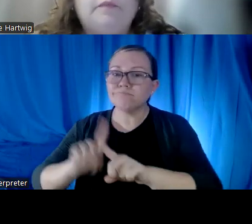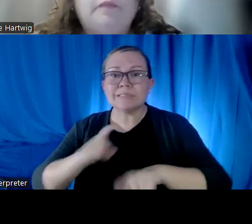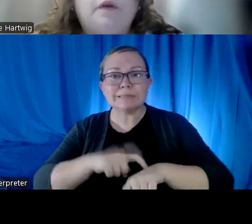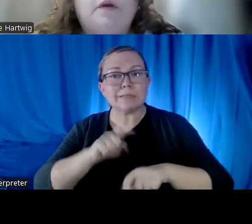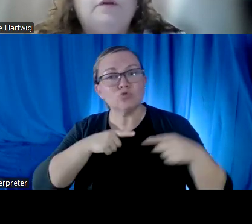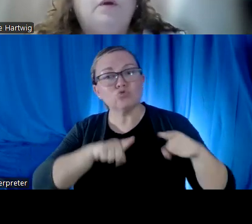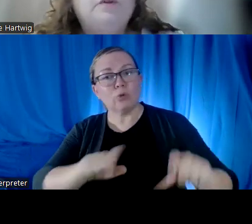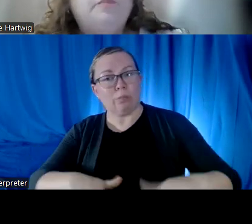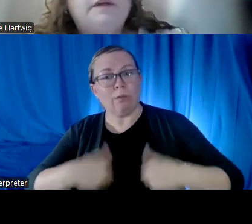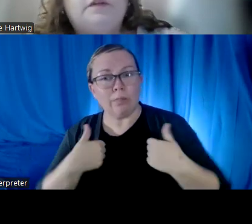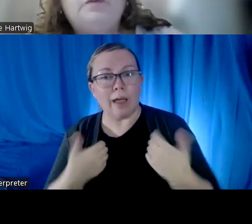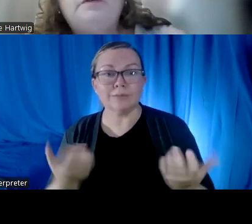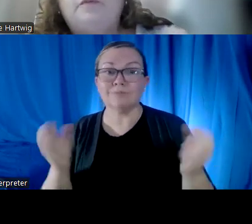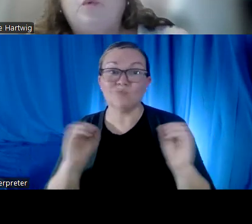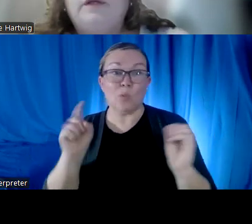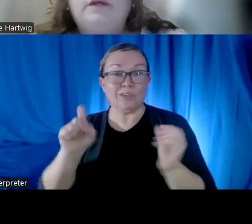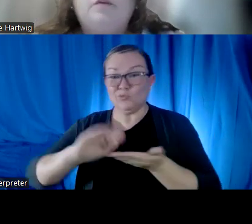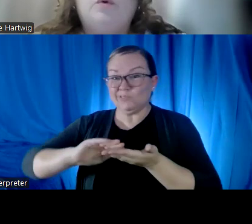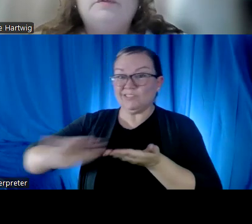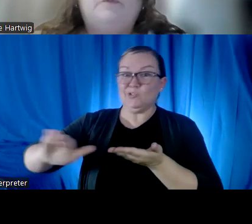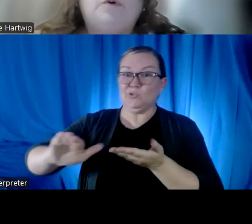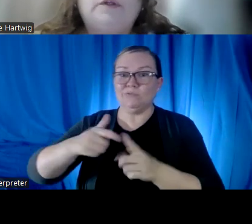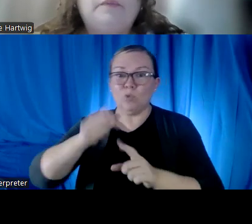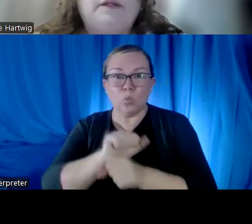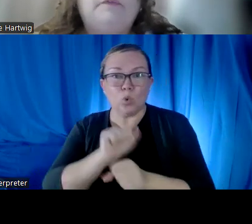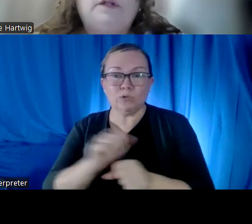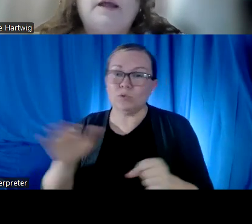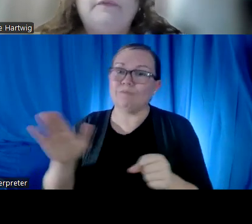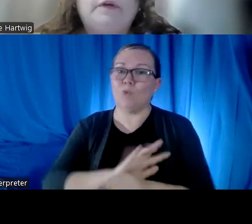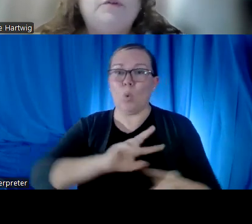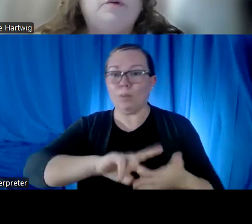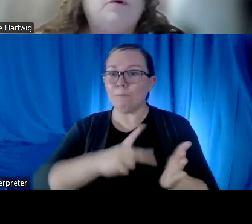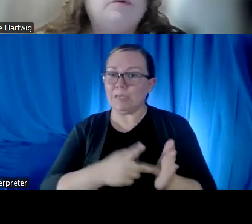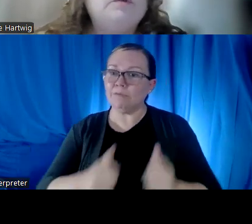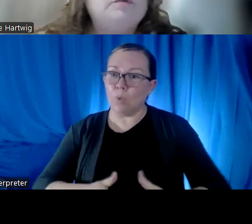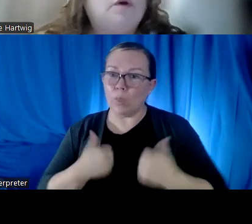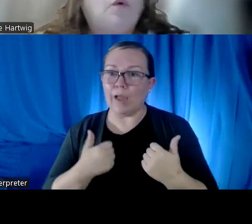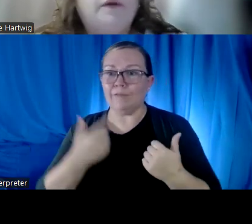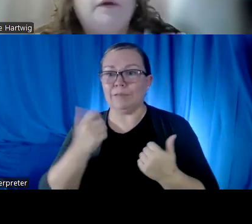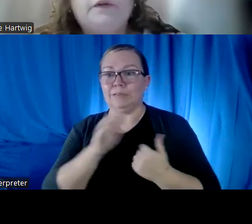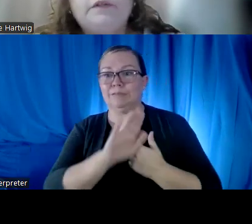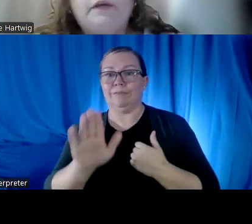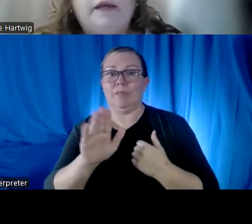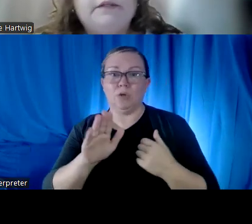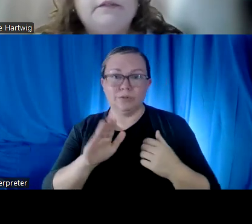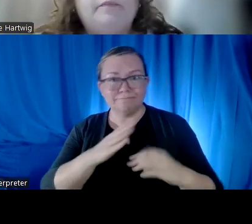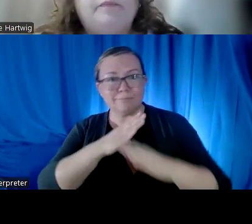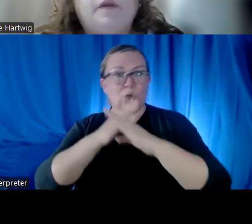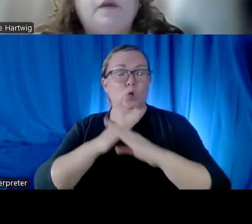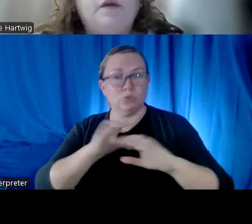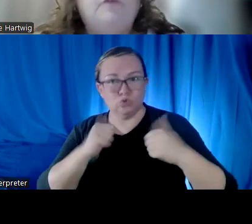lives. No one should be excluded from working towards a full and meaningful life due to hurdles or barriers they